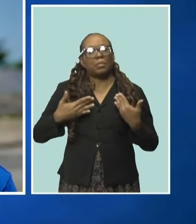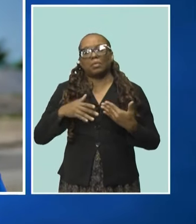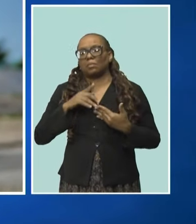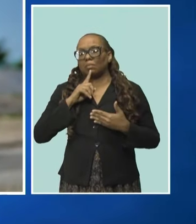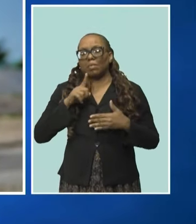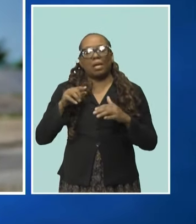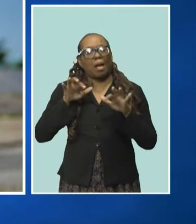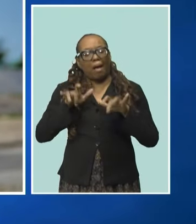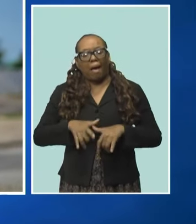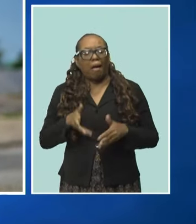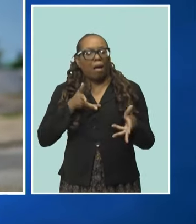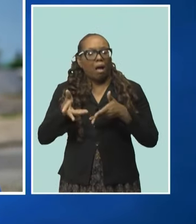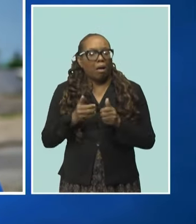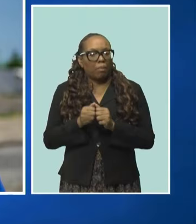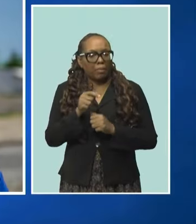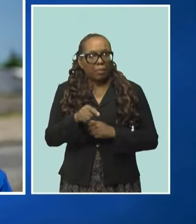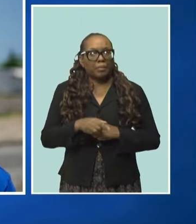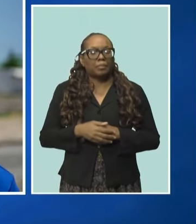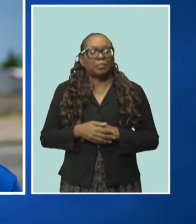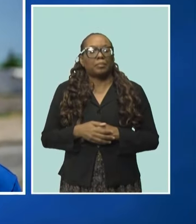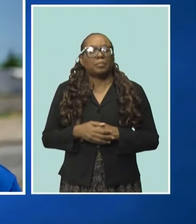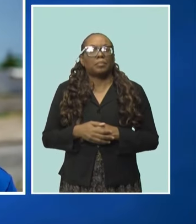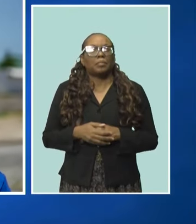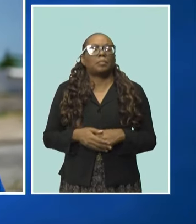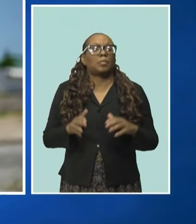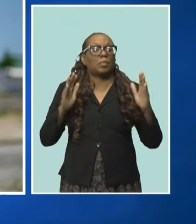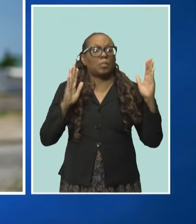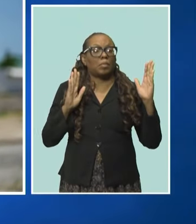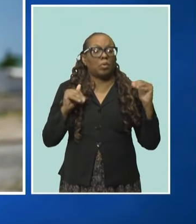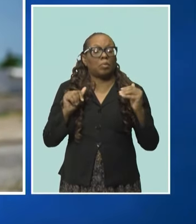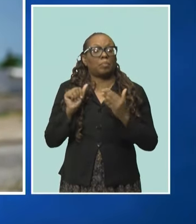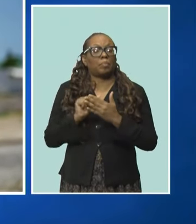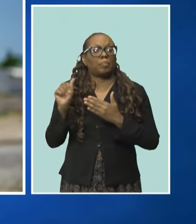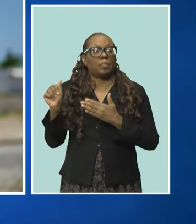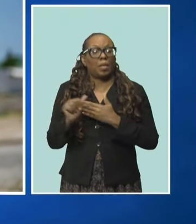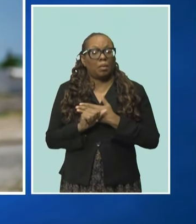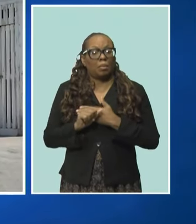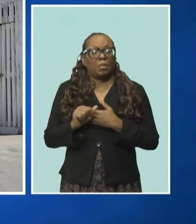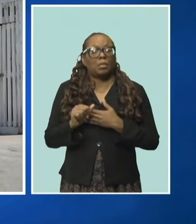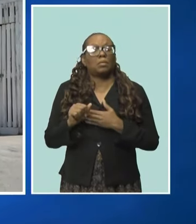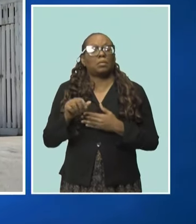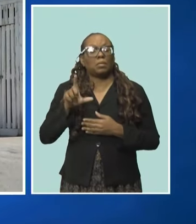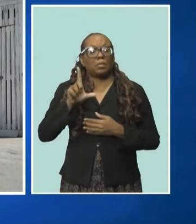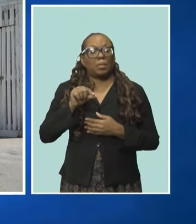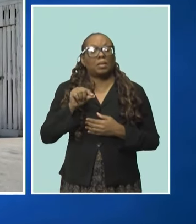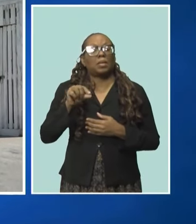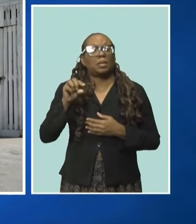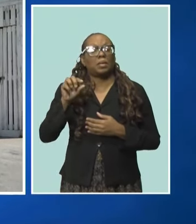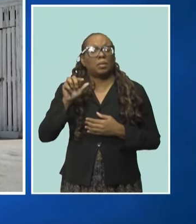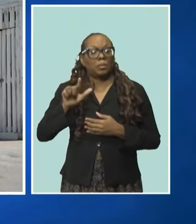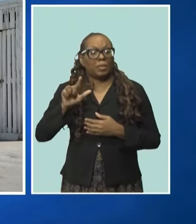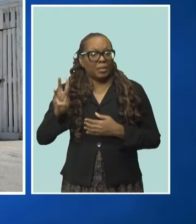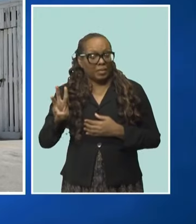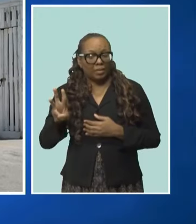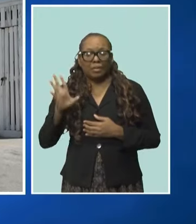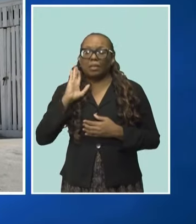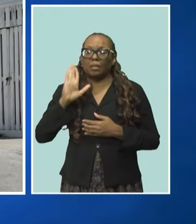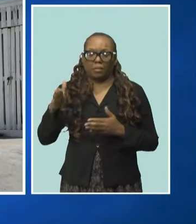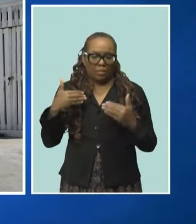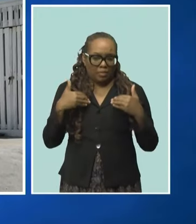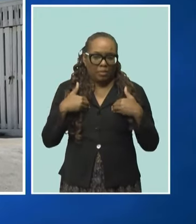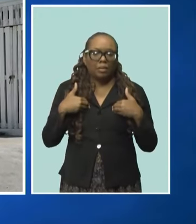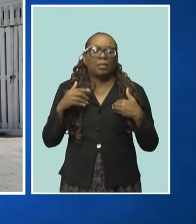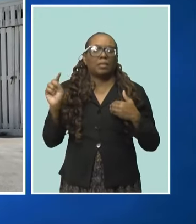customers. Our hope for first sales at the pump is April 2026. Dr. Henry says the project will last for a period